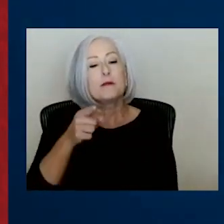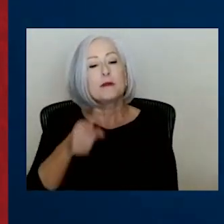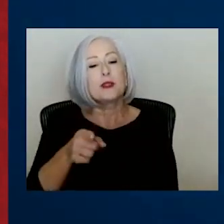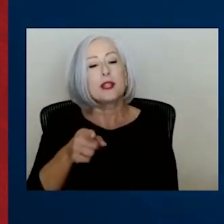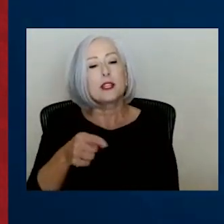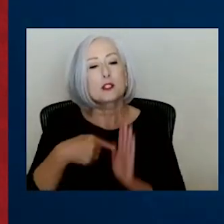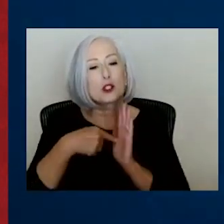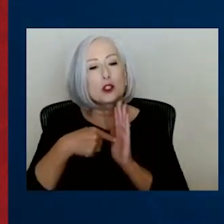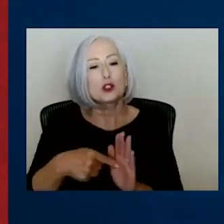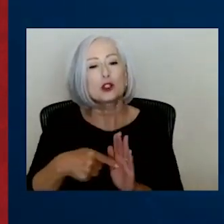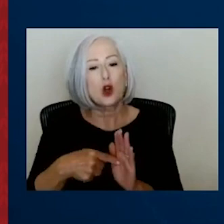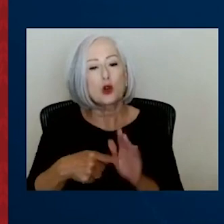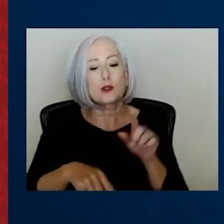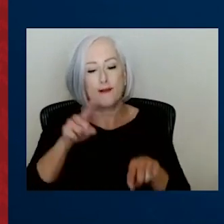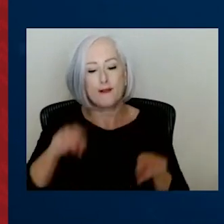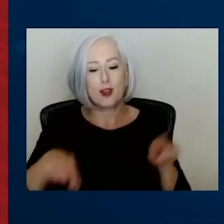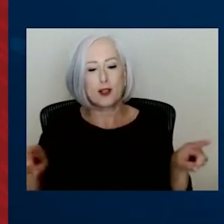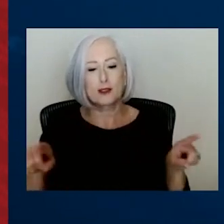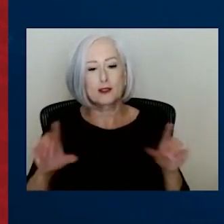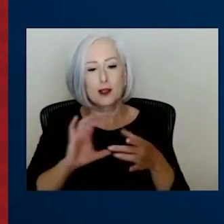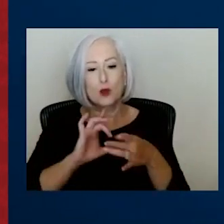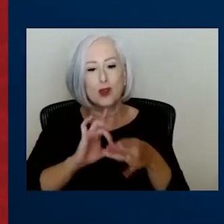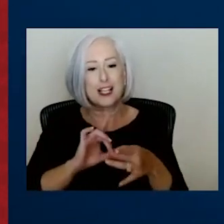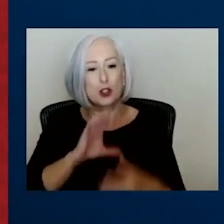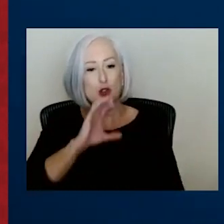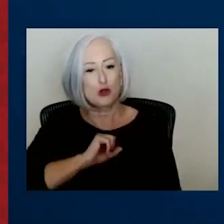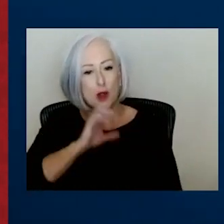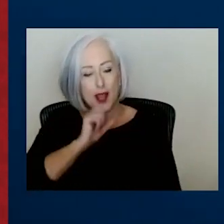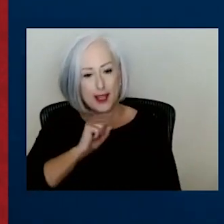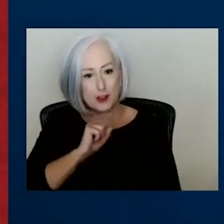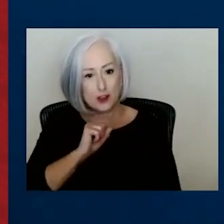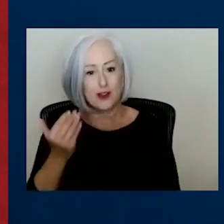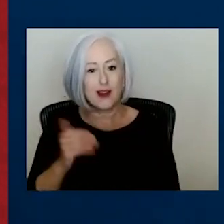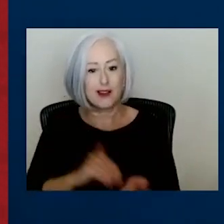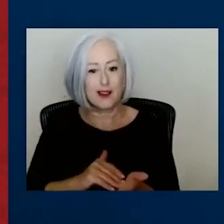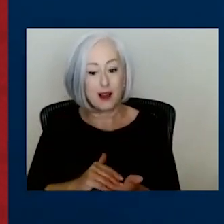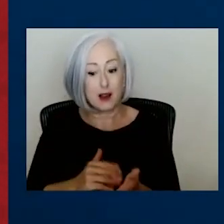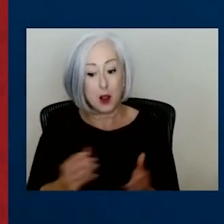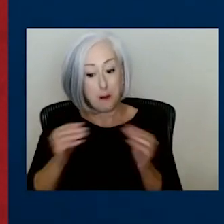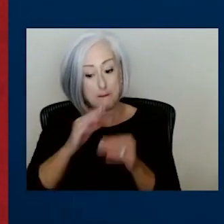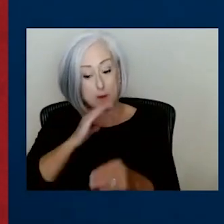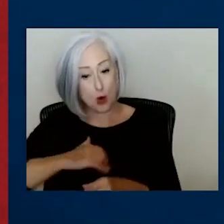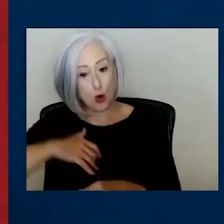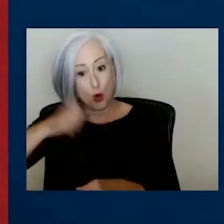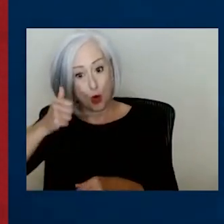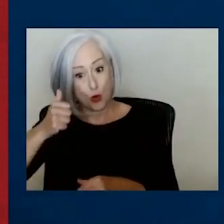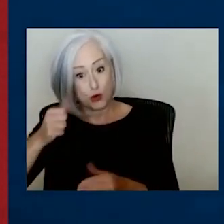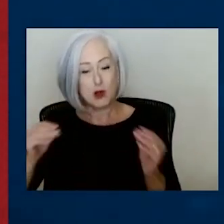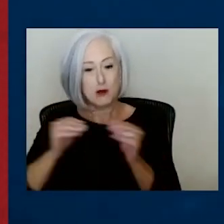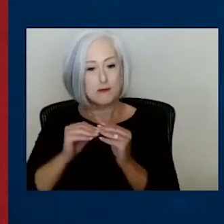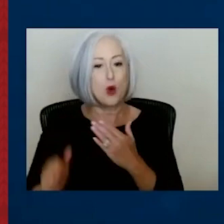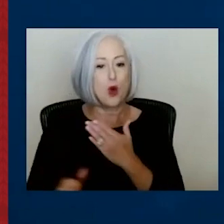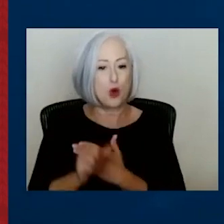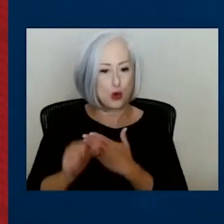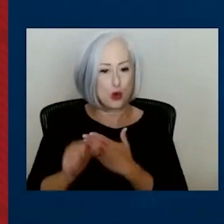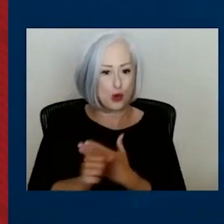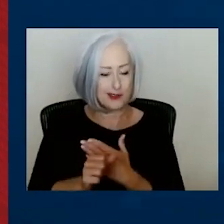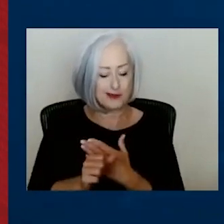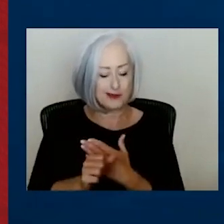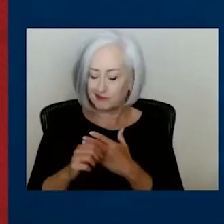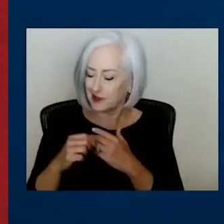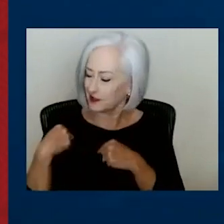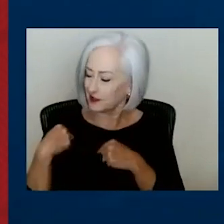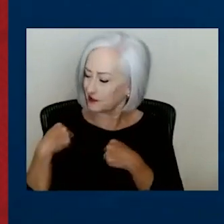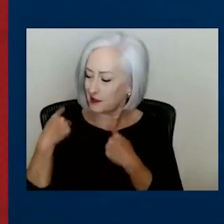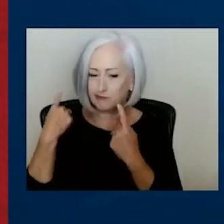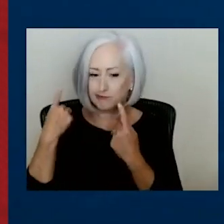again, those older at most at risk, and it just goes down by age. That should surprise. That's been the truth throughout the whole pandemic. It continues to be true.